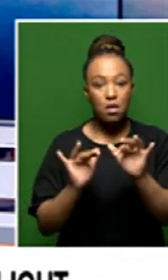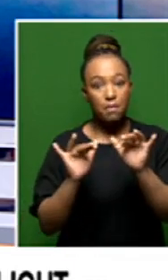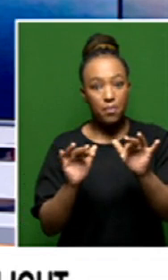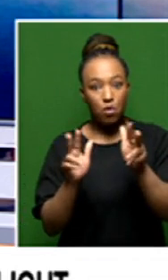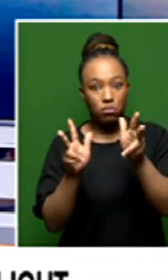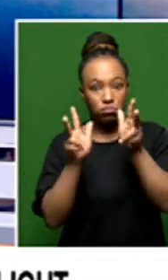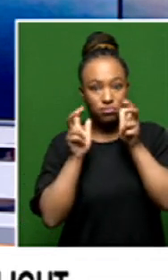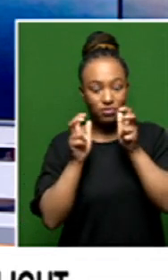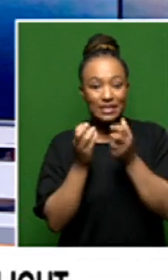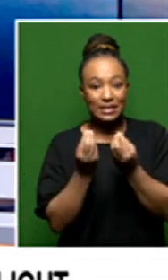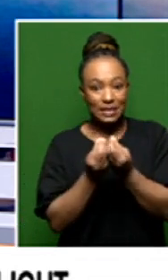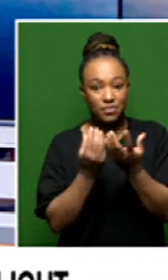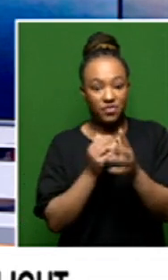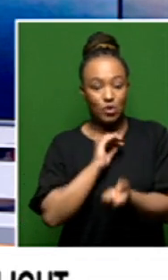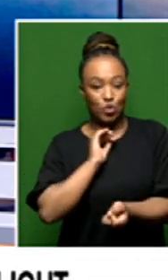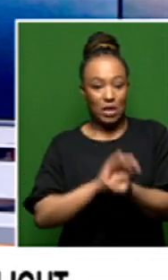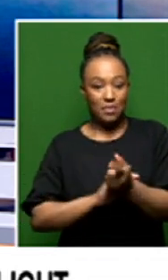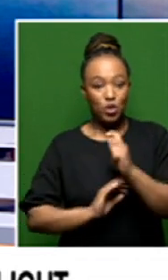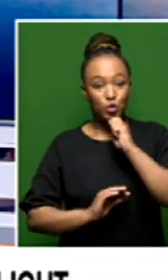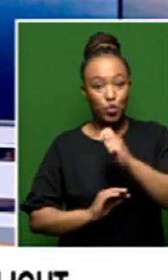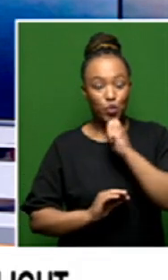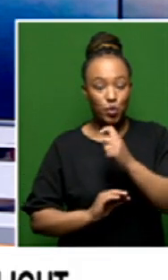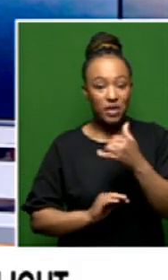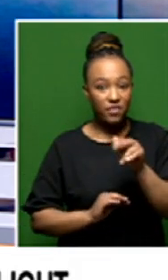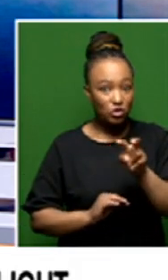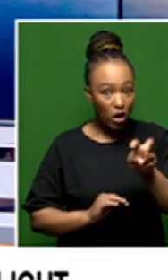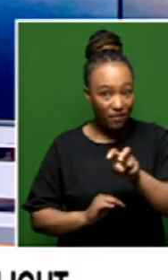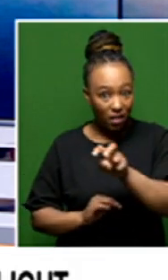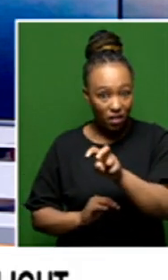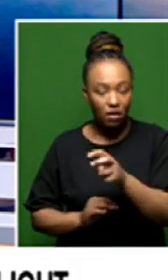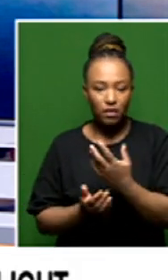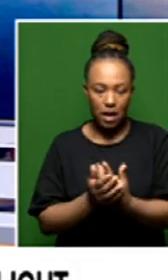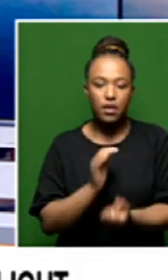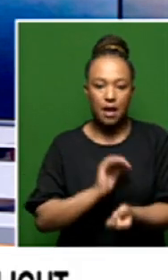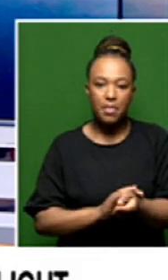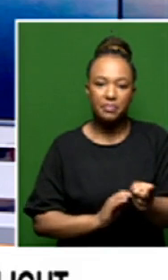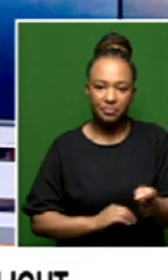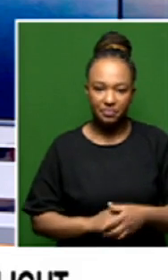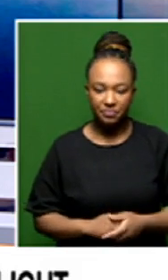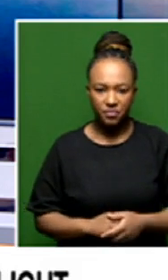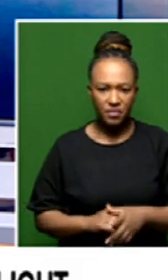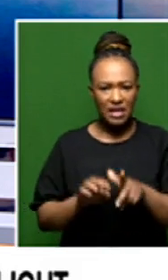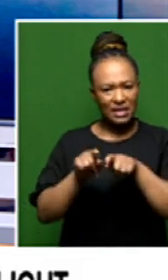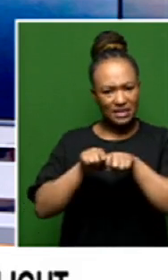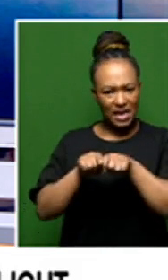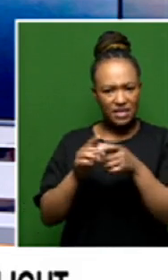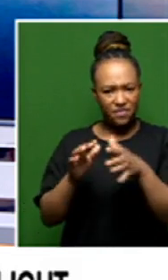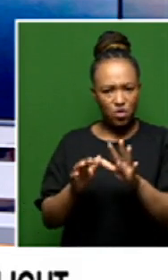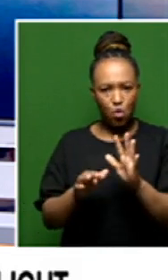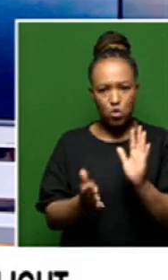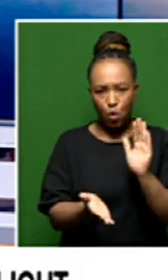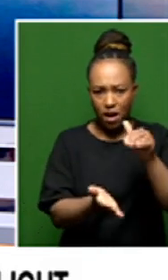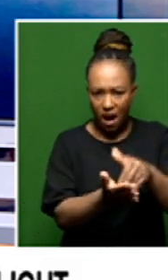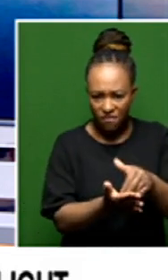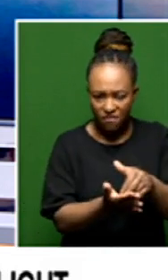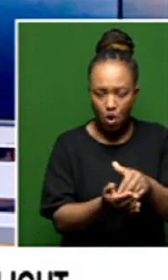is something that unfortunately is the reality. If you are traveling, this is what can happen to you. And did they test you as you arrived, or was it